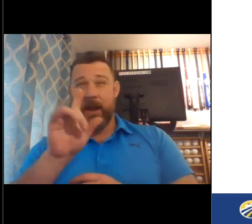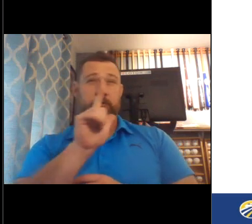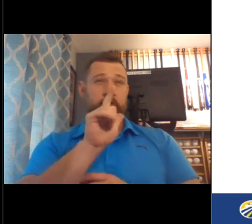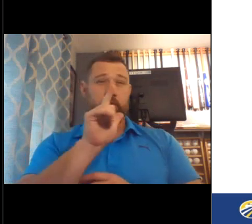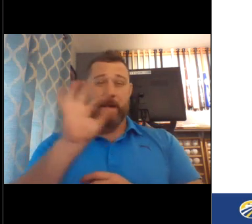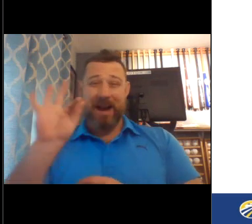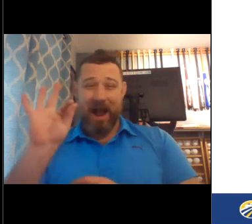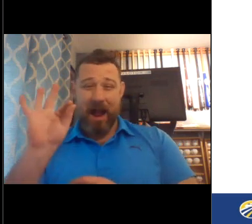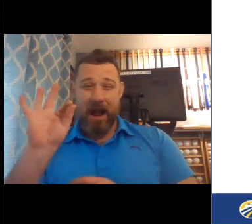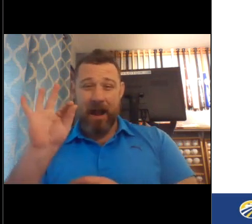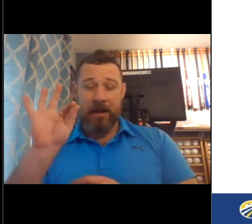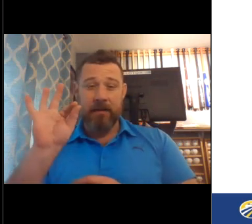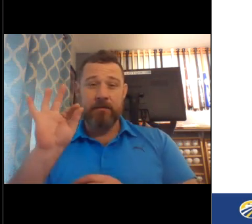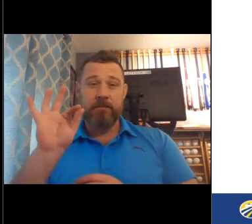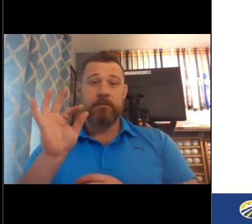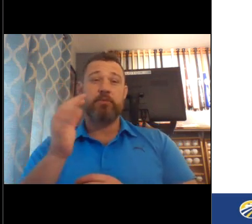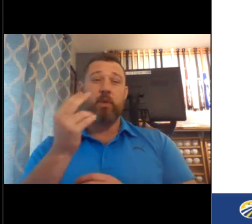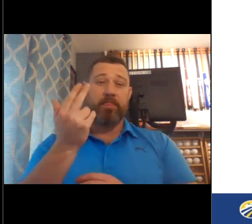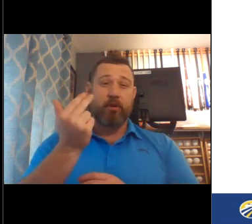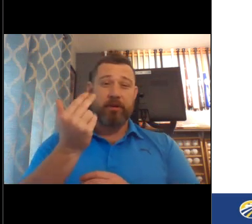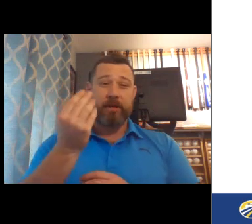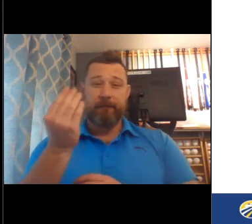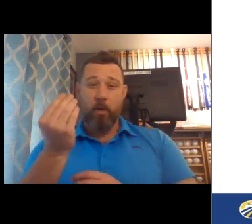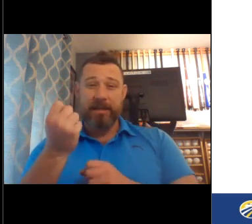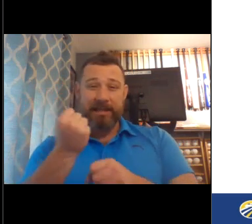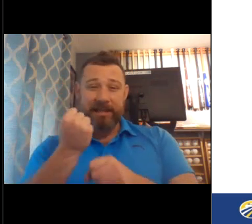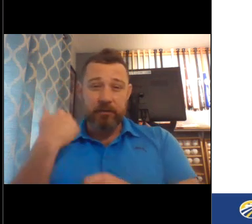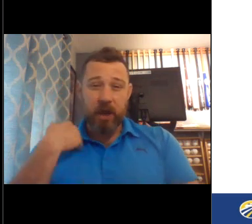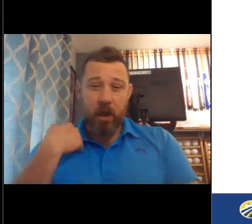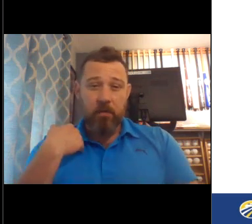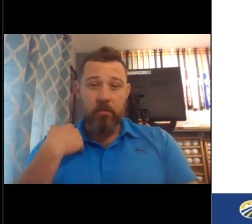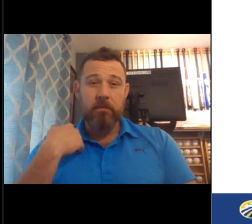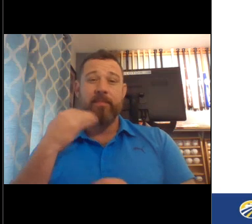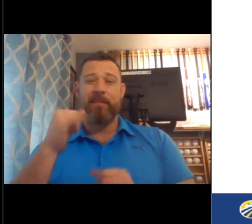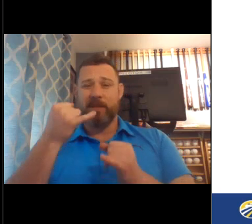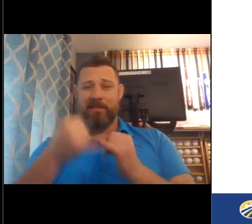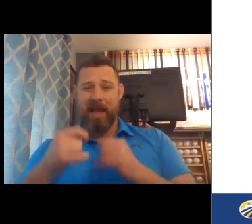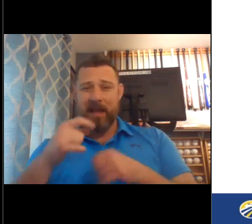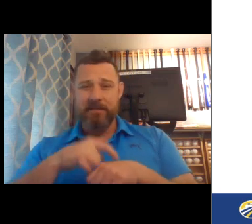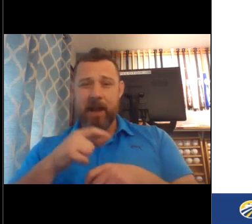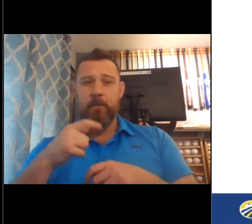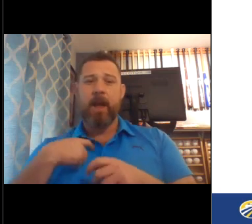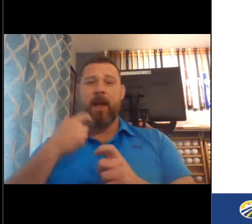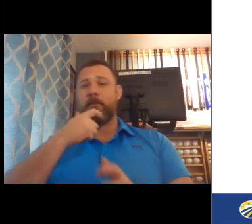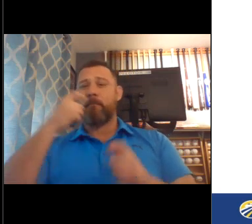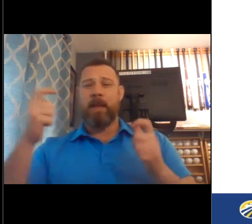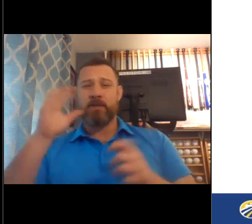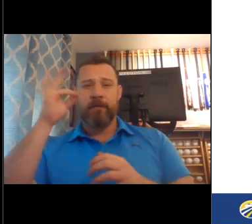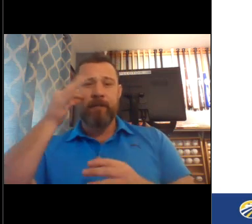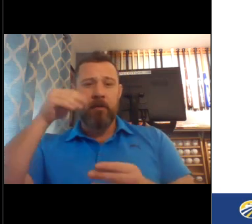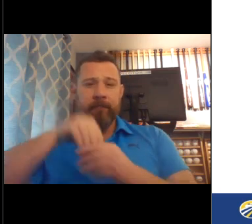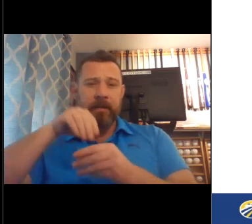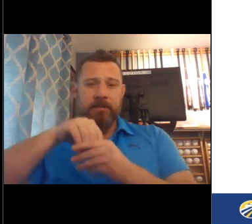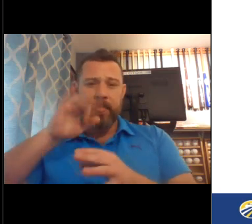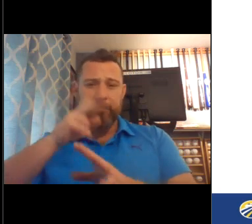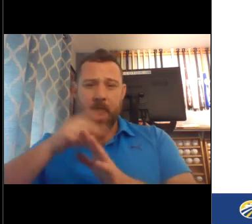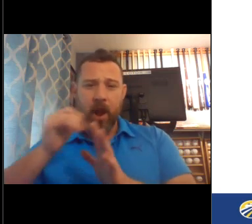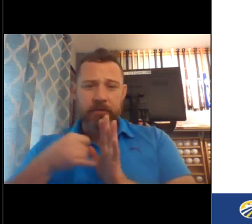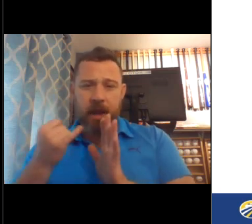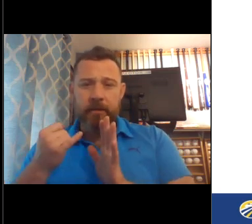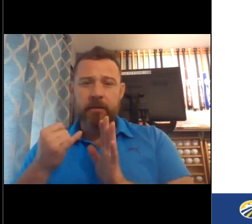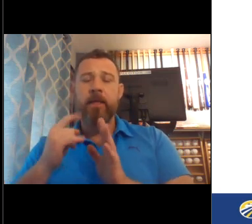what, 13, 14 years ago? And that's the last time we had major federal investment in this project. Then we went